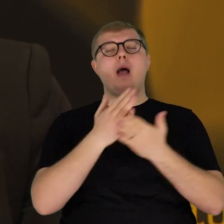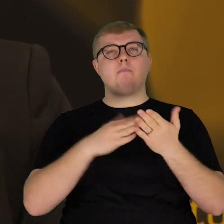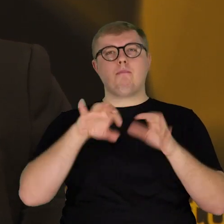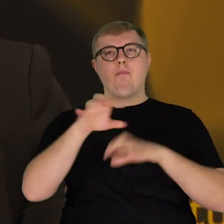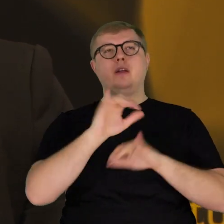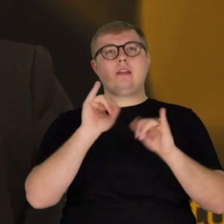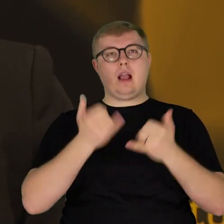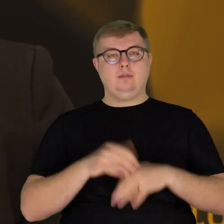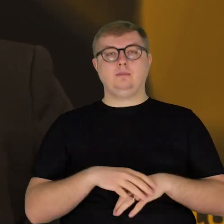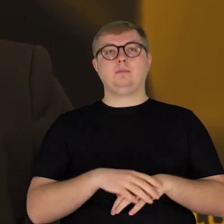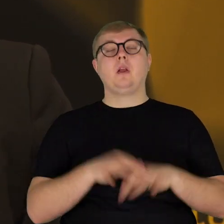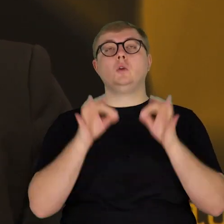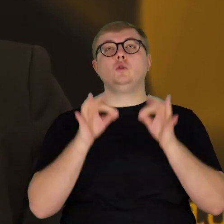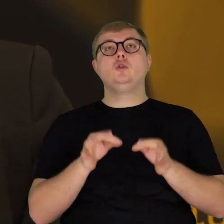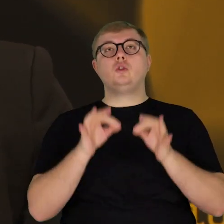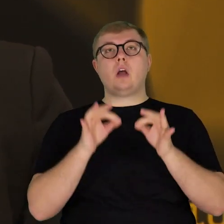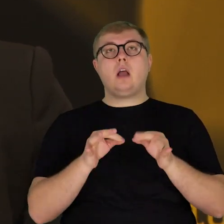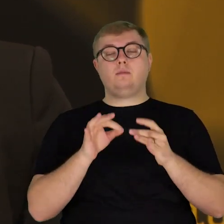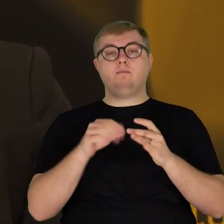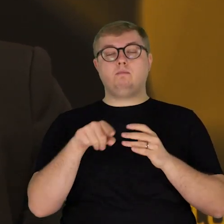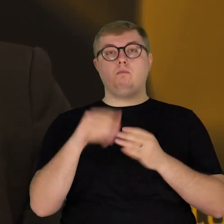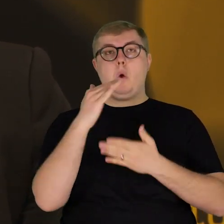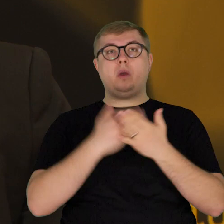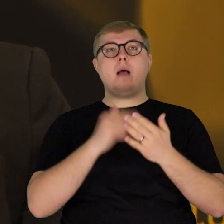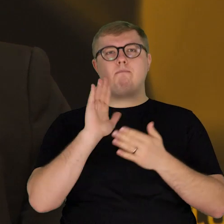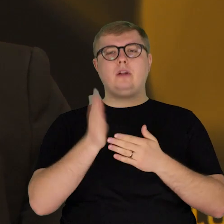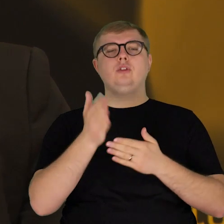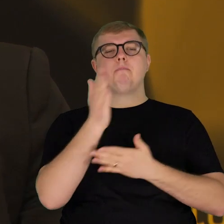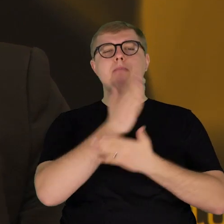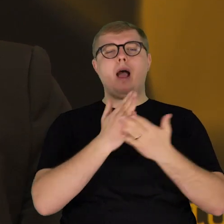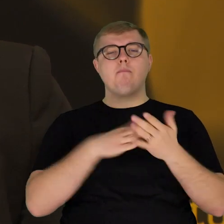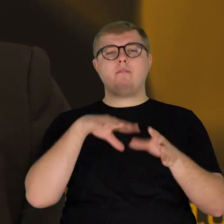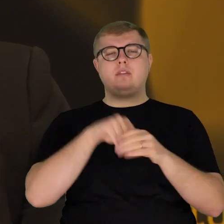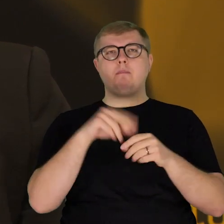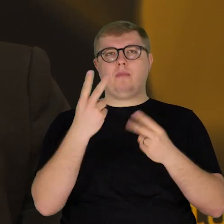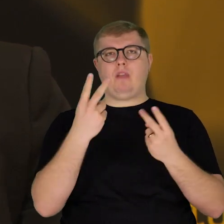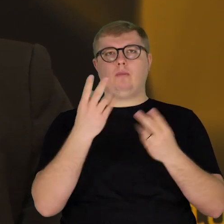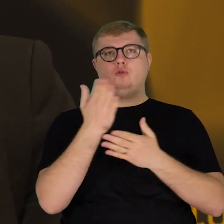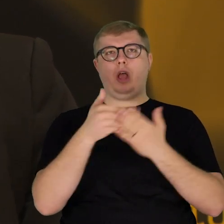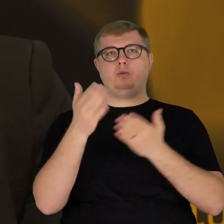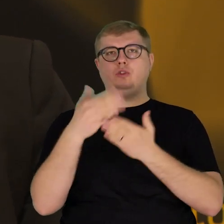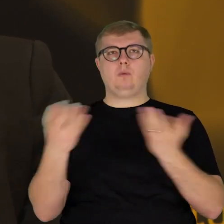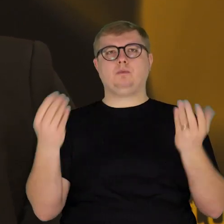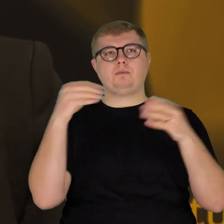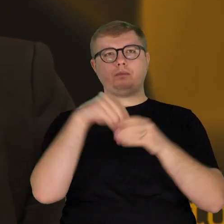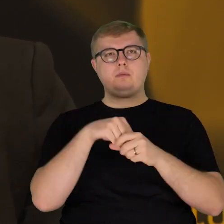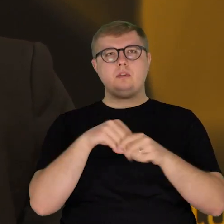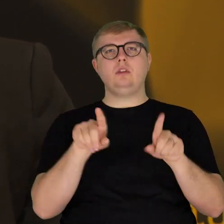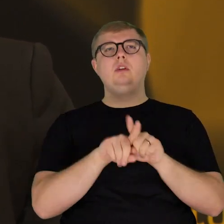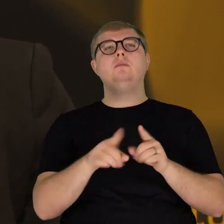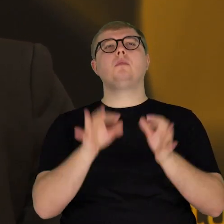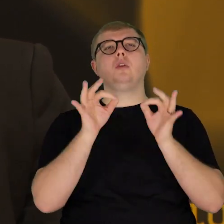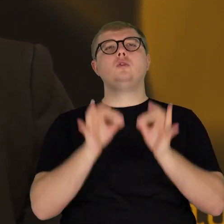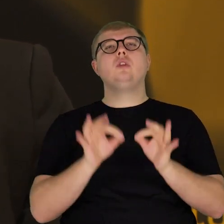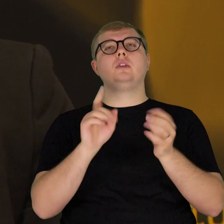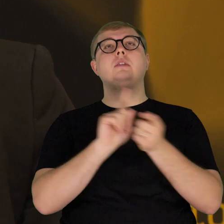But just to narrow down the wider context of today's meeting, New Topographies of Nowa Huta